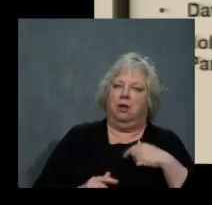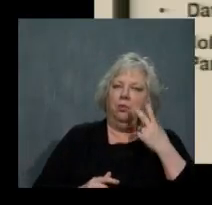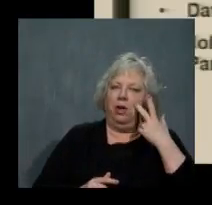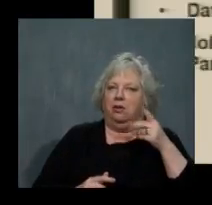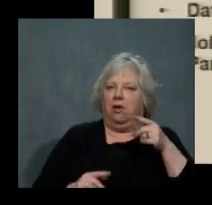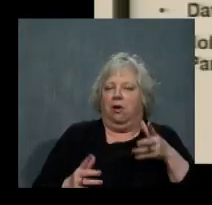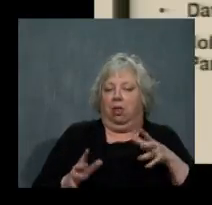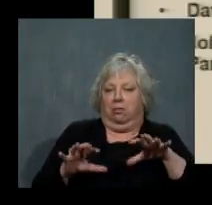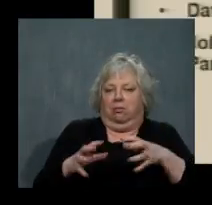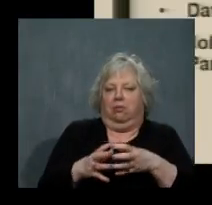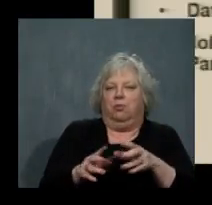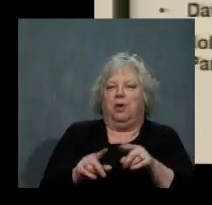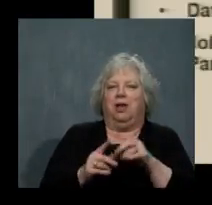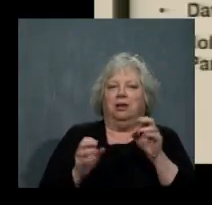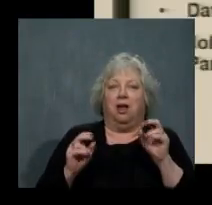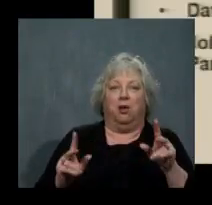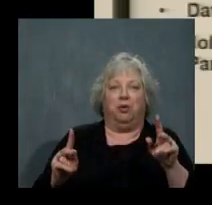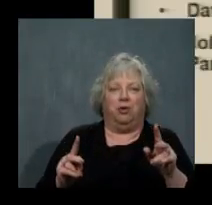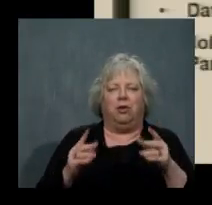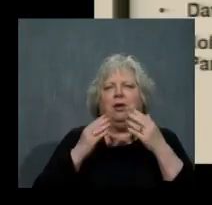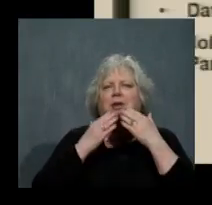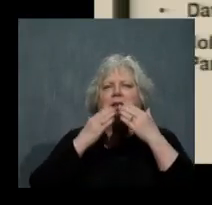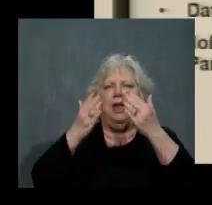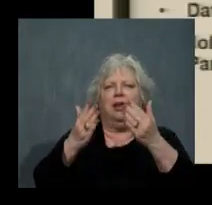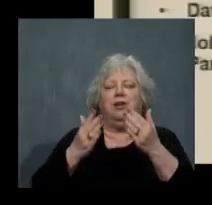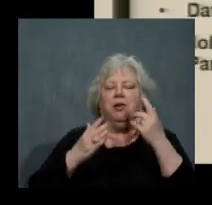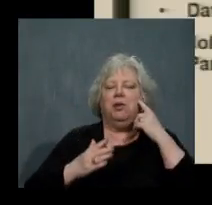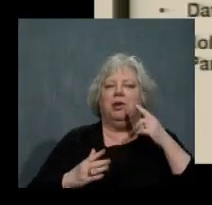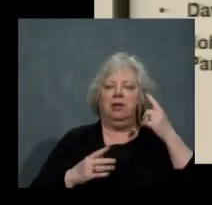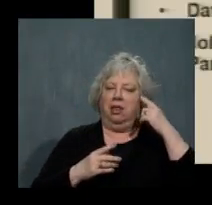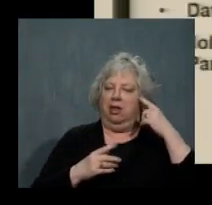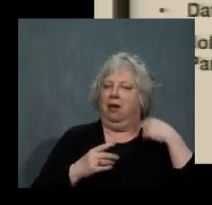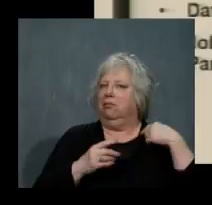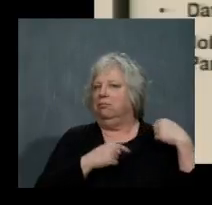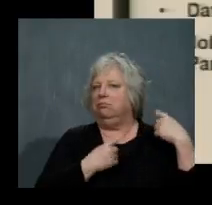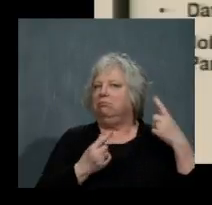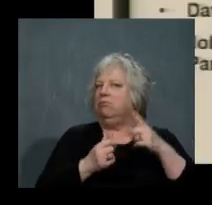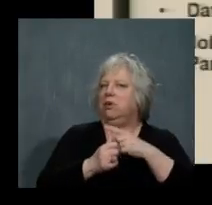opportunity. And I want to thank y'all for that, because I think for the first time,